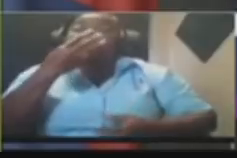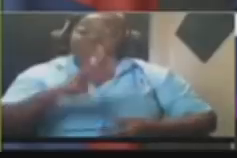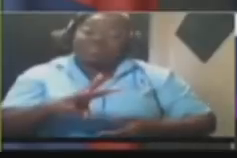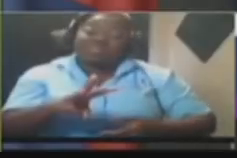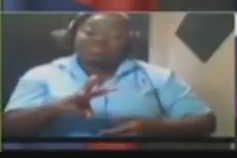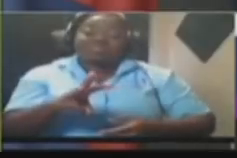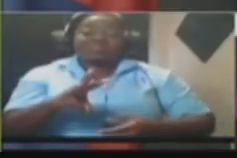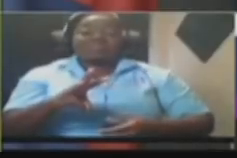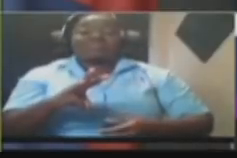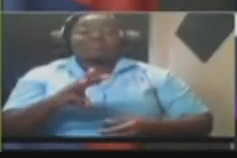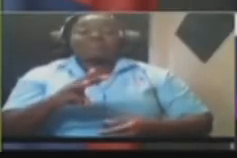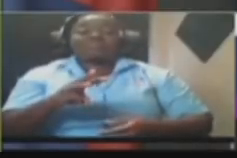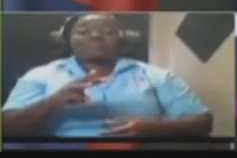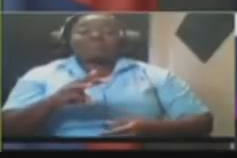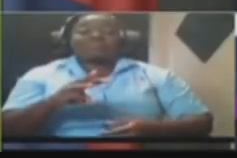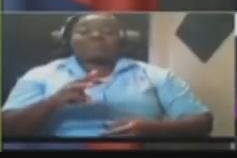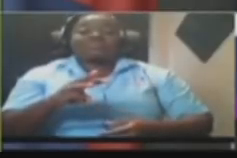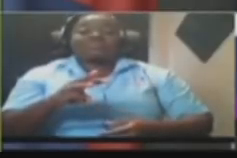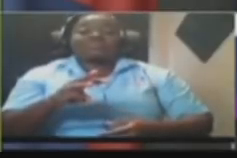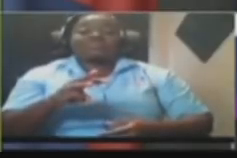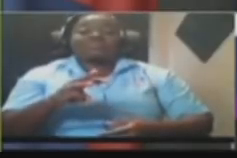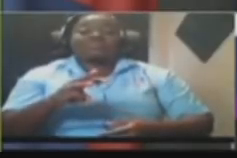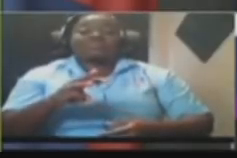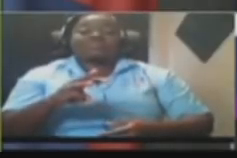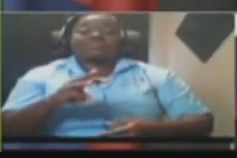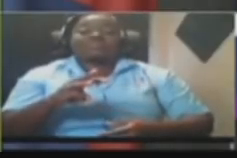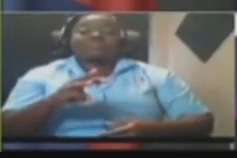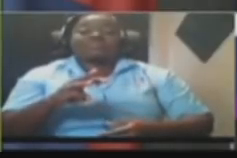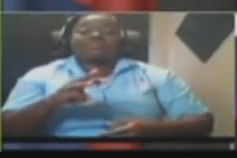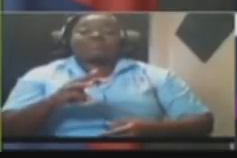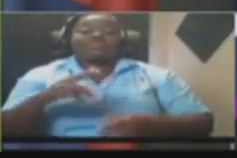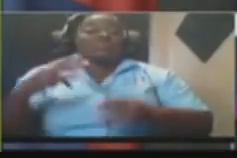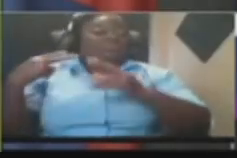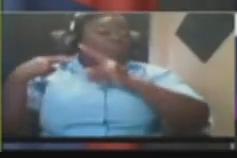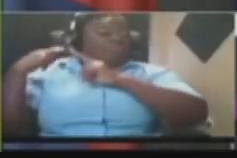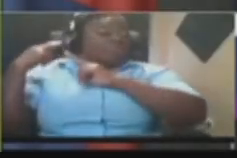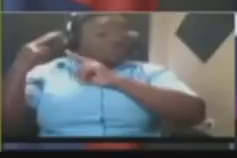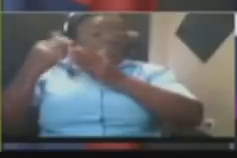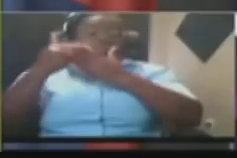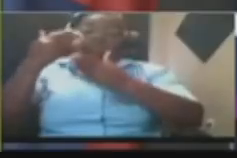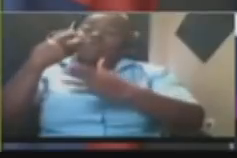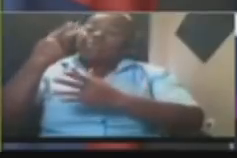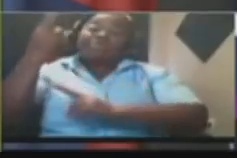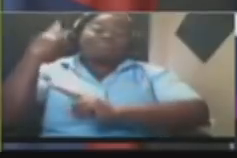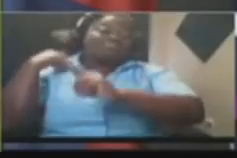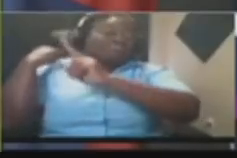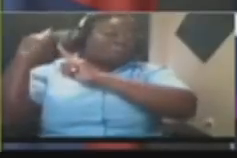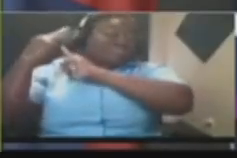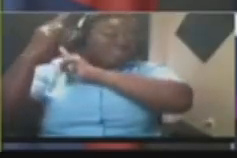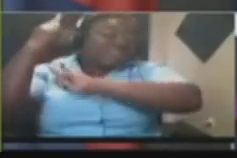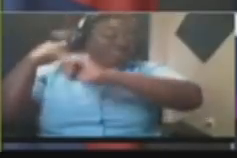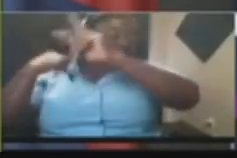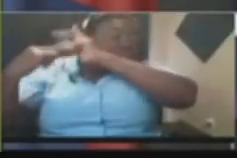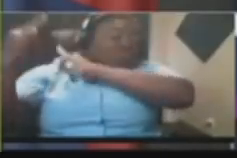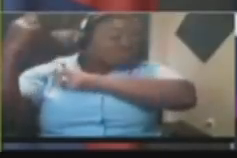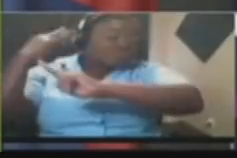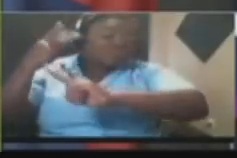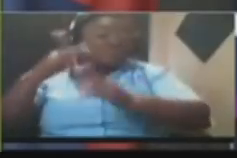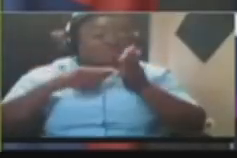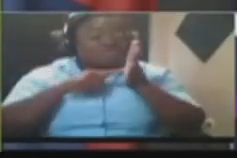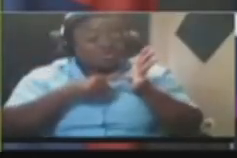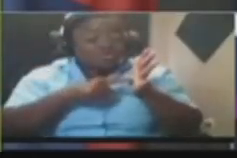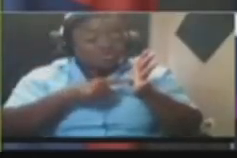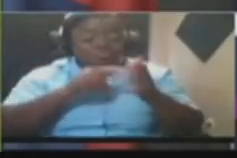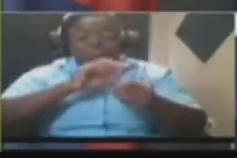has shown in pandemics that as the virus survives and mutates to continue to